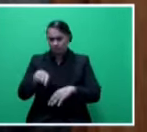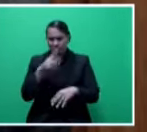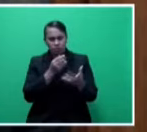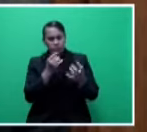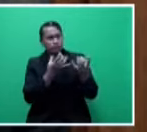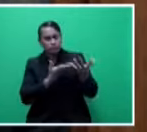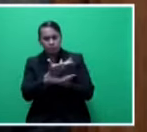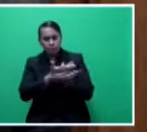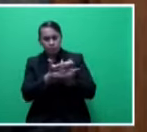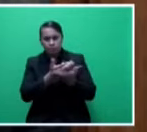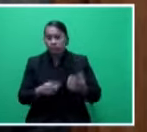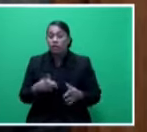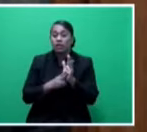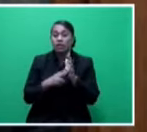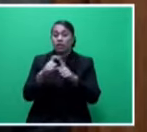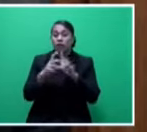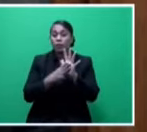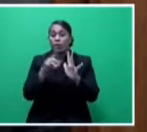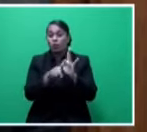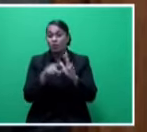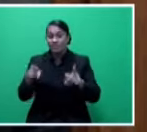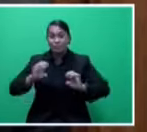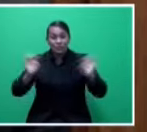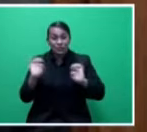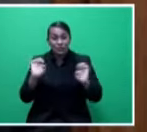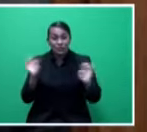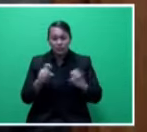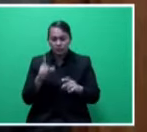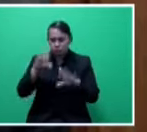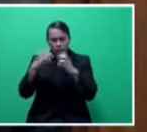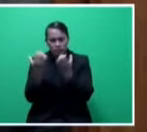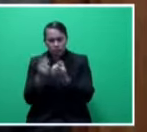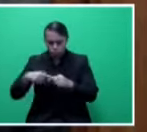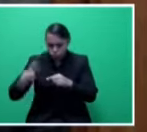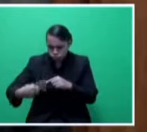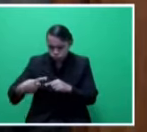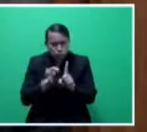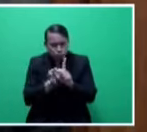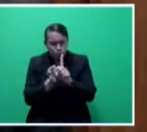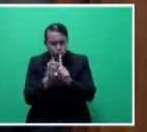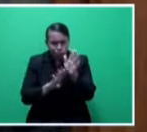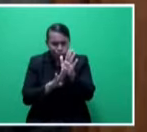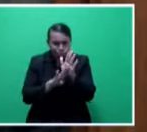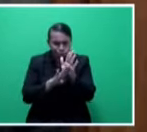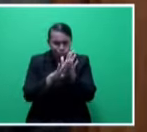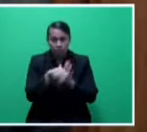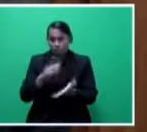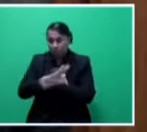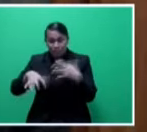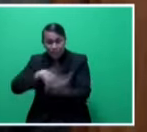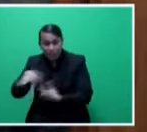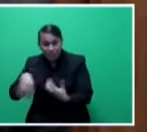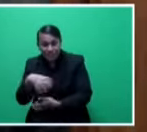Council and the Emergency Committee. One apparent ongoing improvement that has been seen since Tropical Cyclone Sarai and Tino